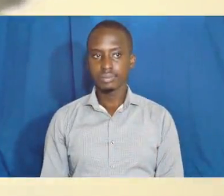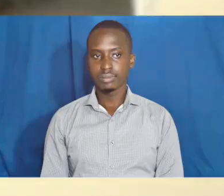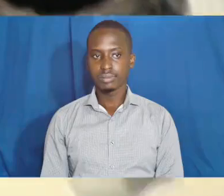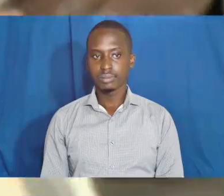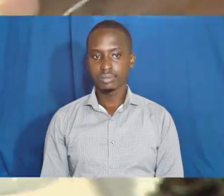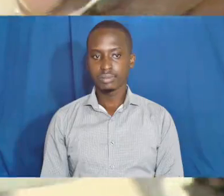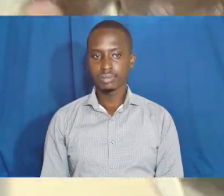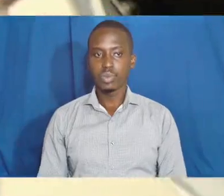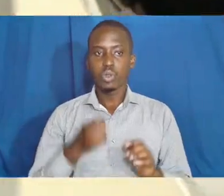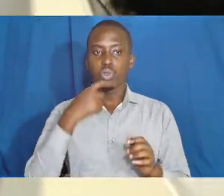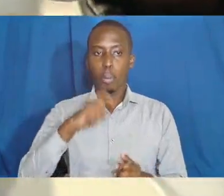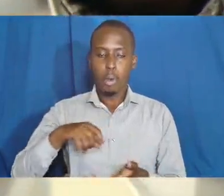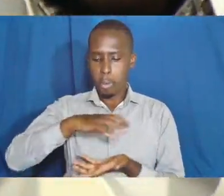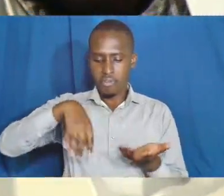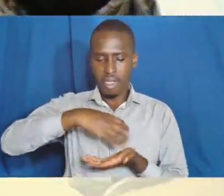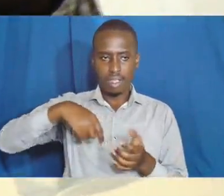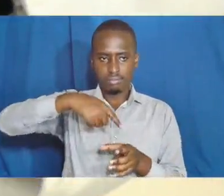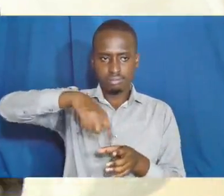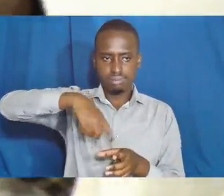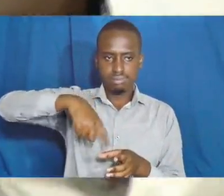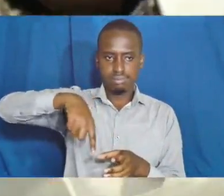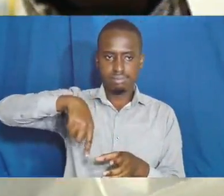So I have to dissolve.